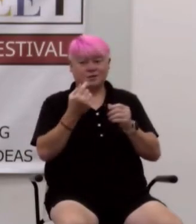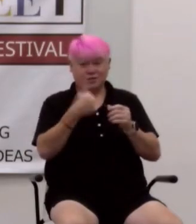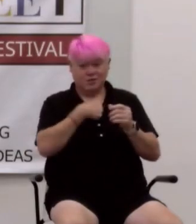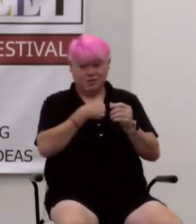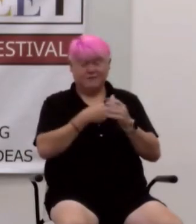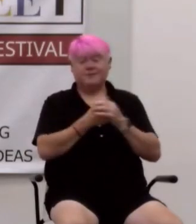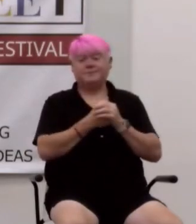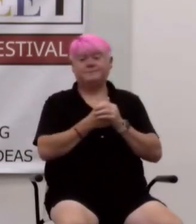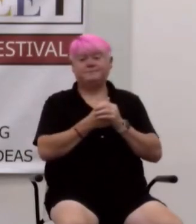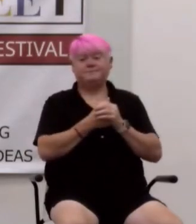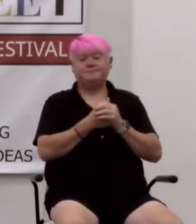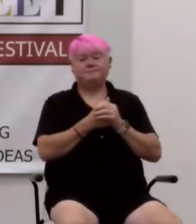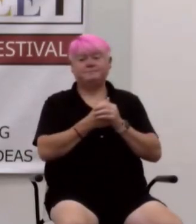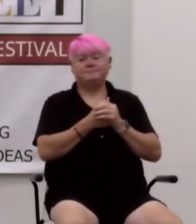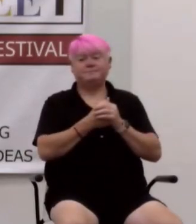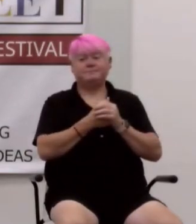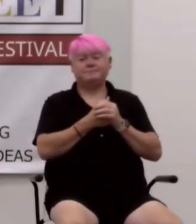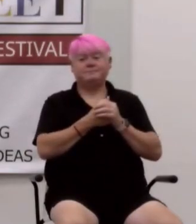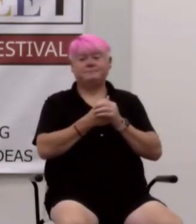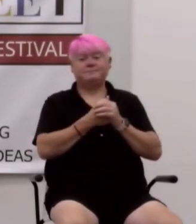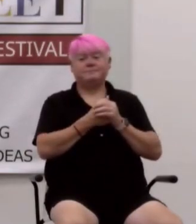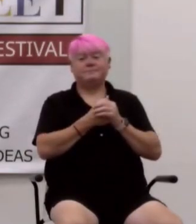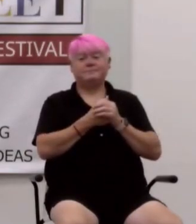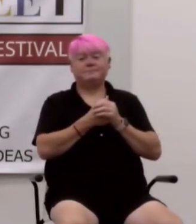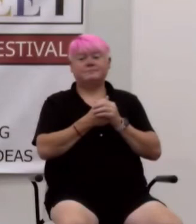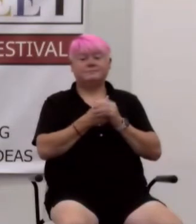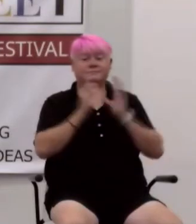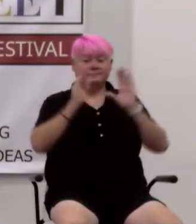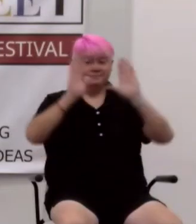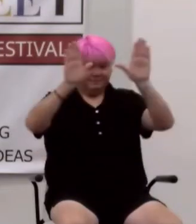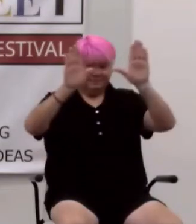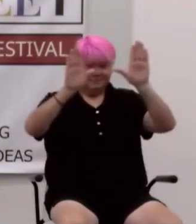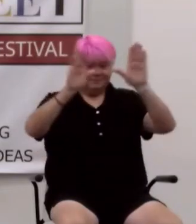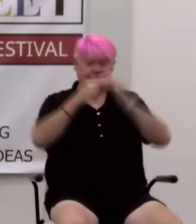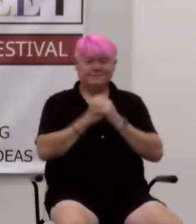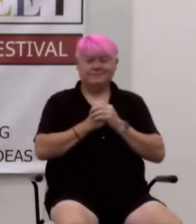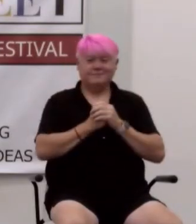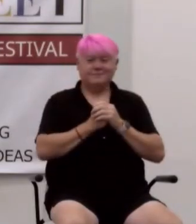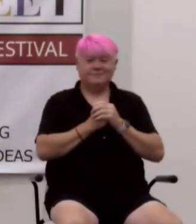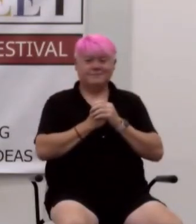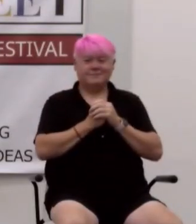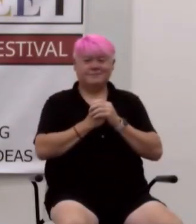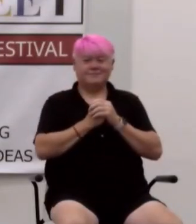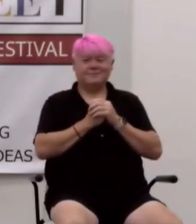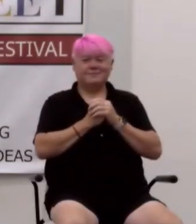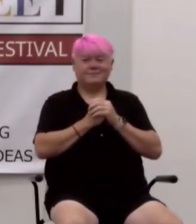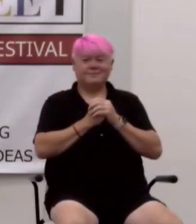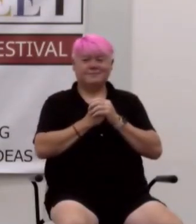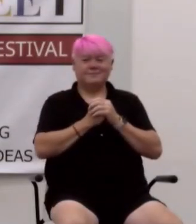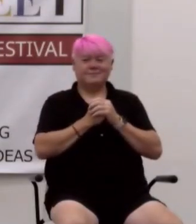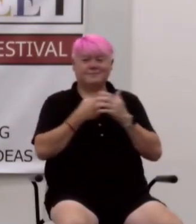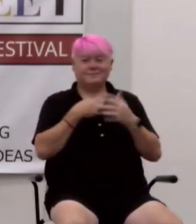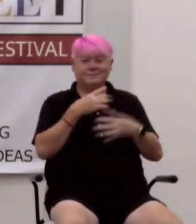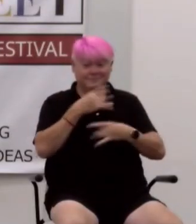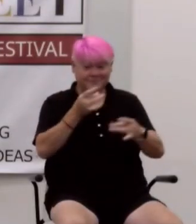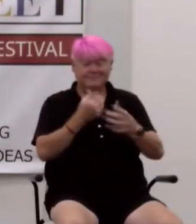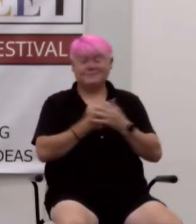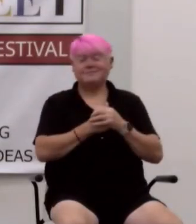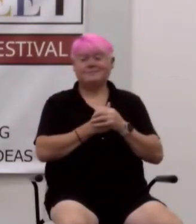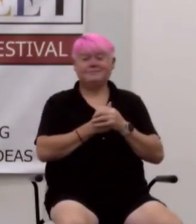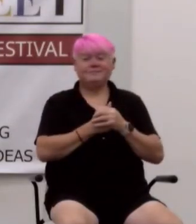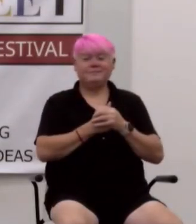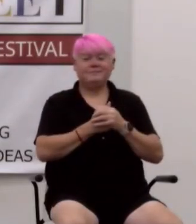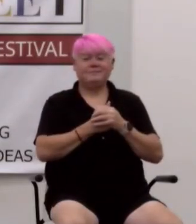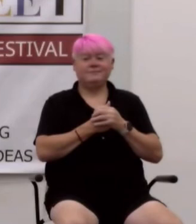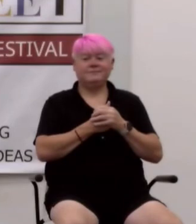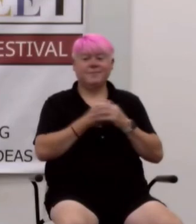question. I think that's incredible. That's a lot of information there that I'm interested in. And